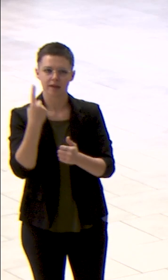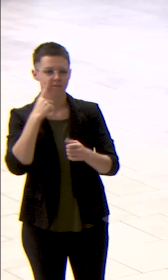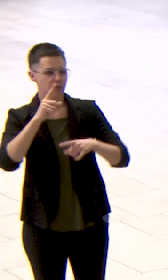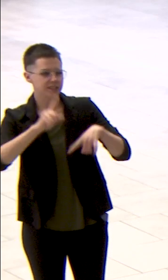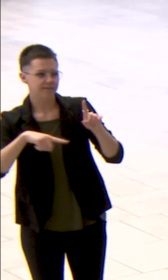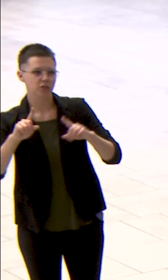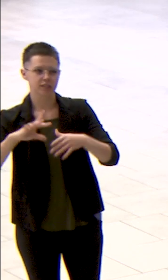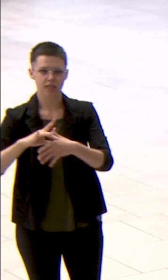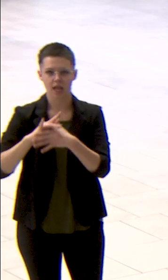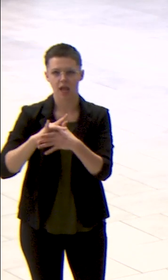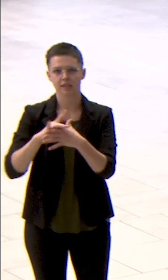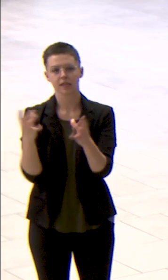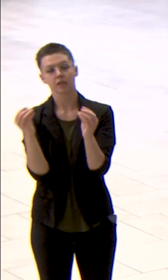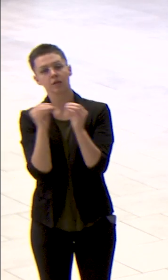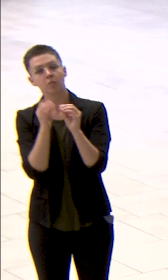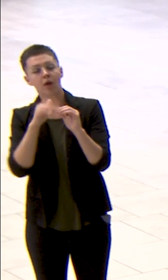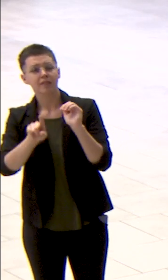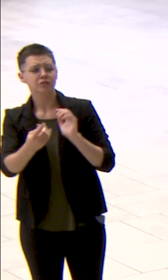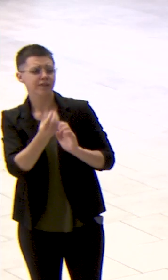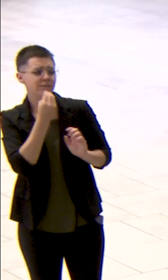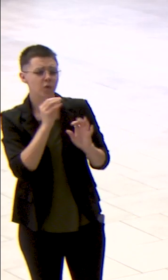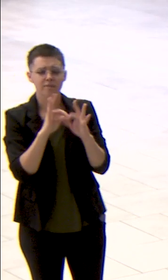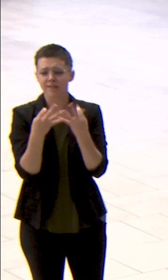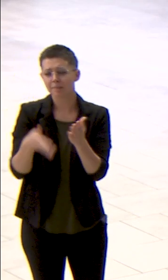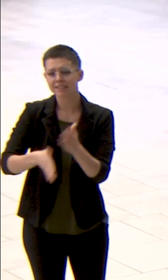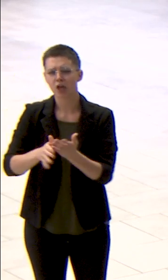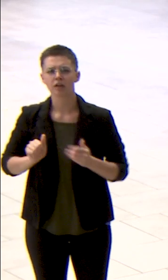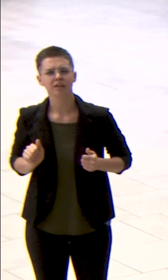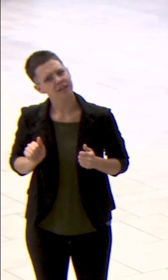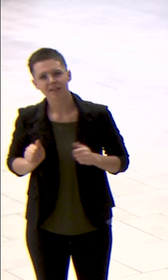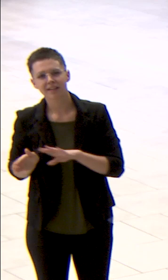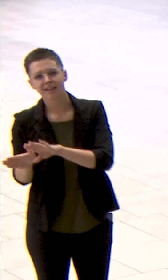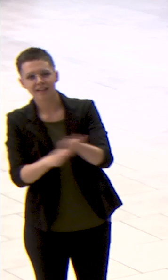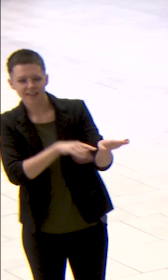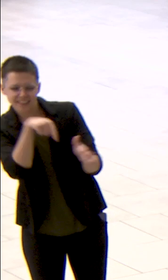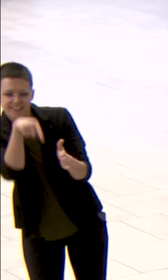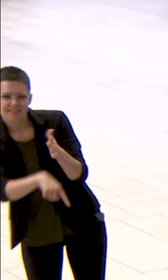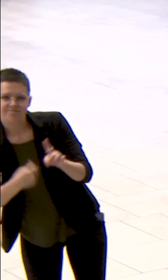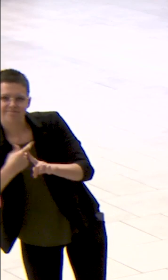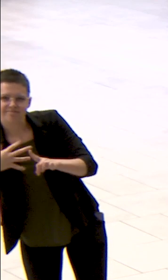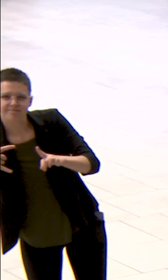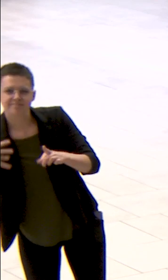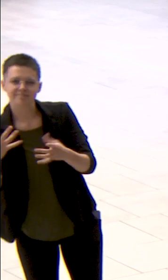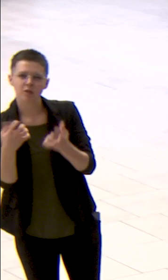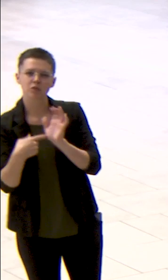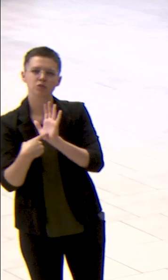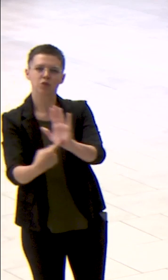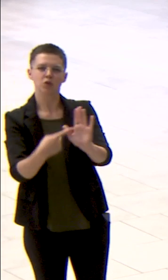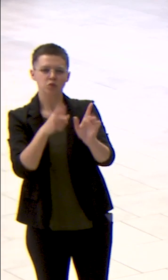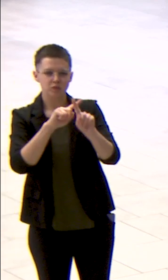of content. Like, we are more than food, family, and soccer. Like, let's go a little deeper. Let us show you all